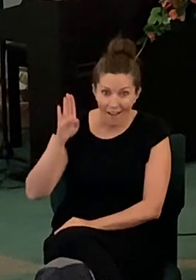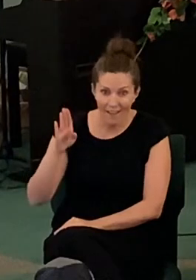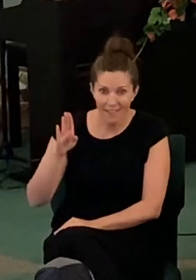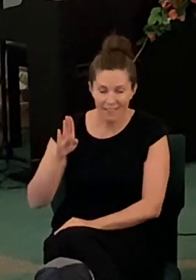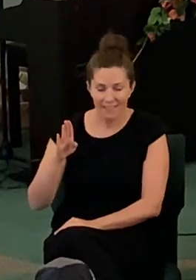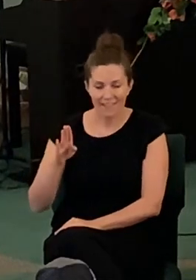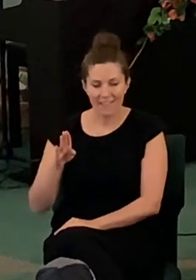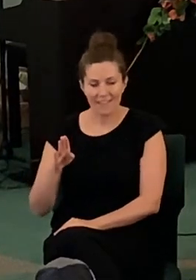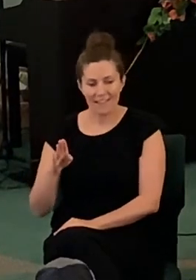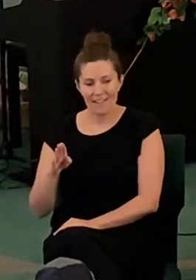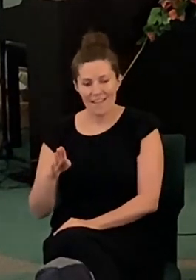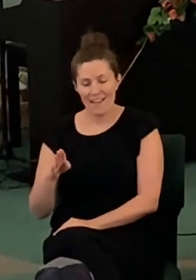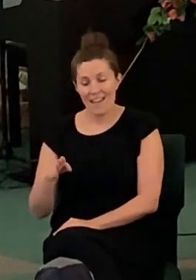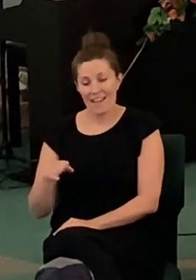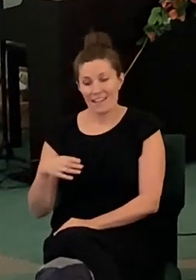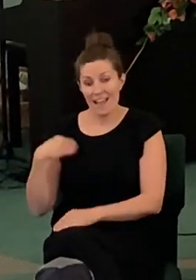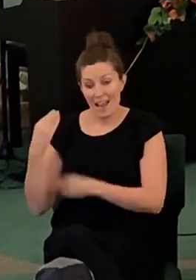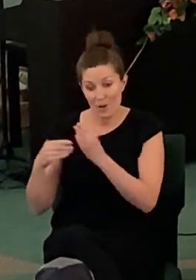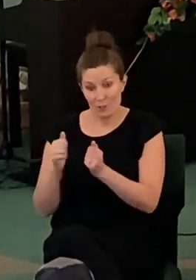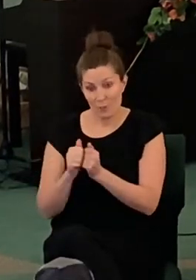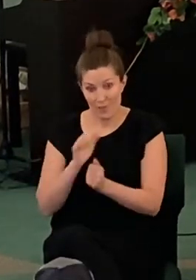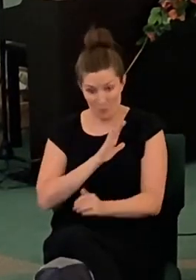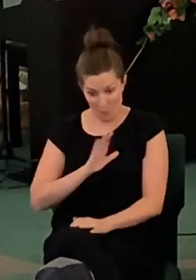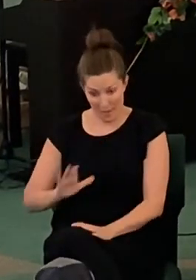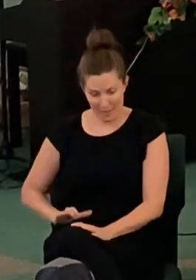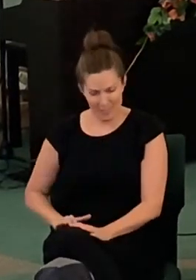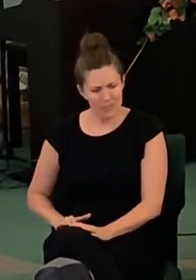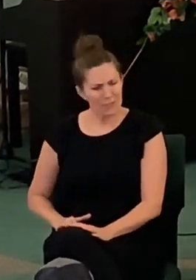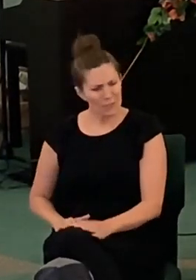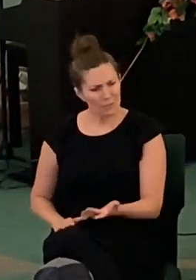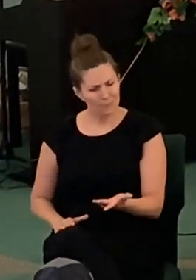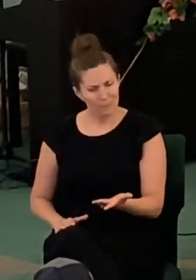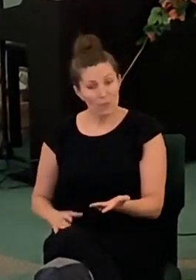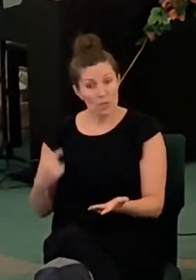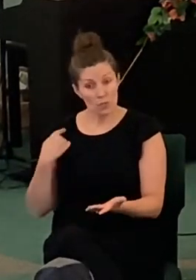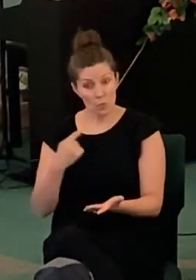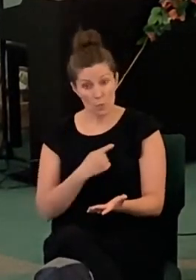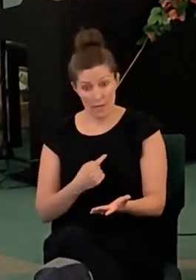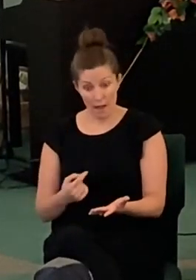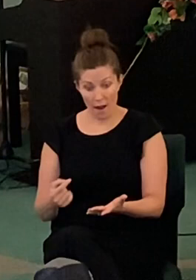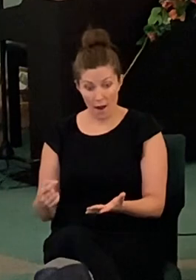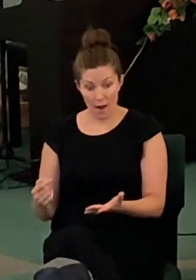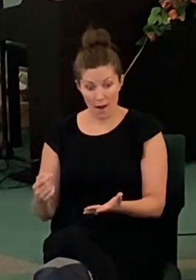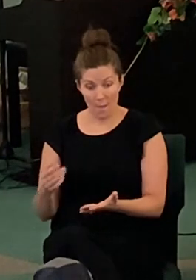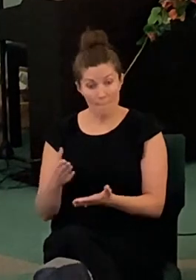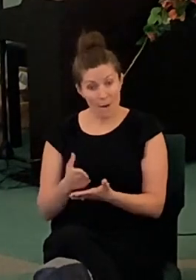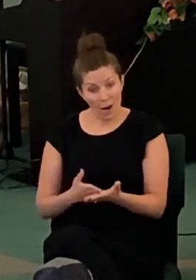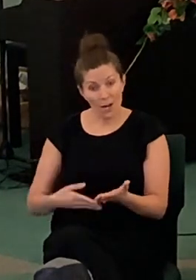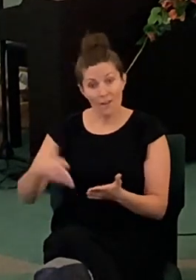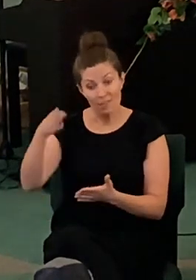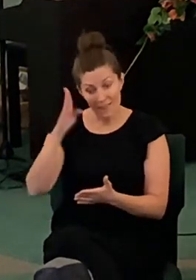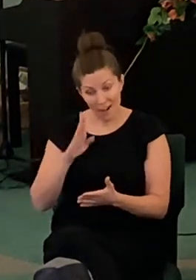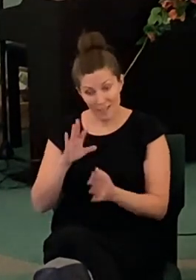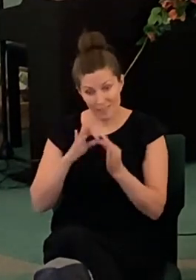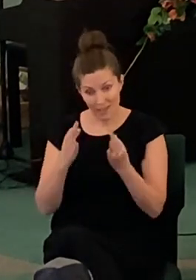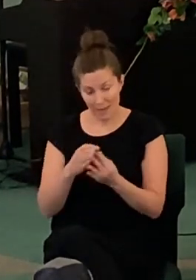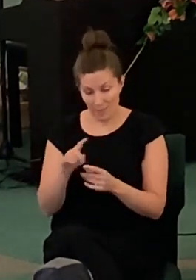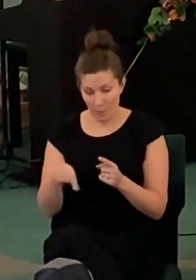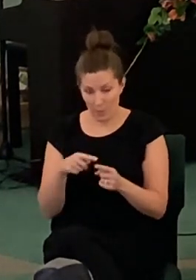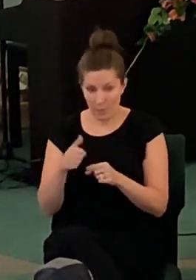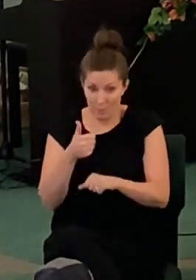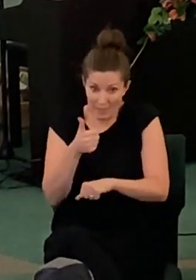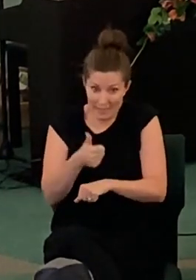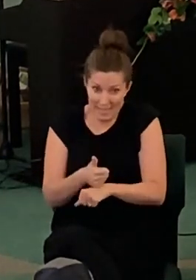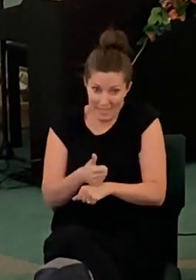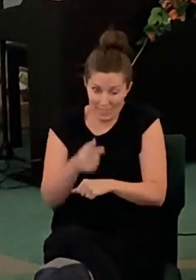heirs with Christ. So we are part of God's family when we place our faith in Jesus. We